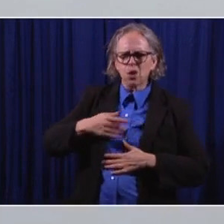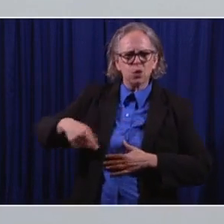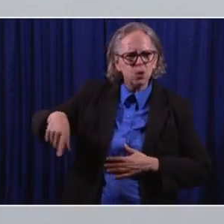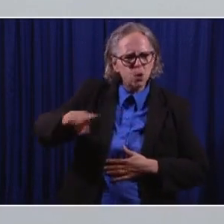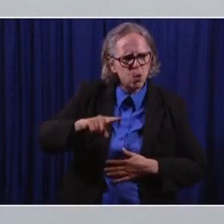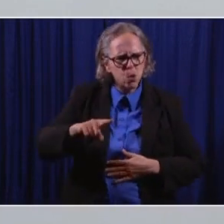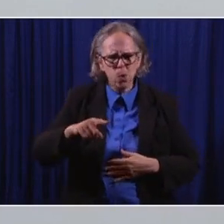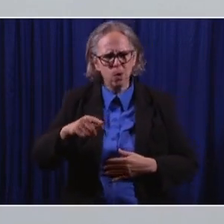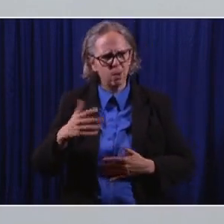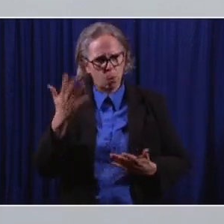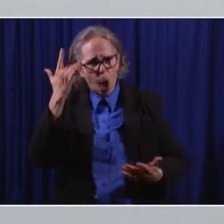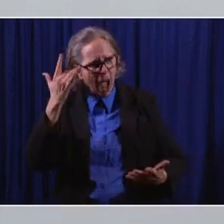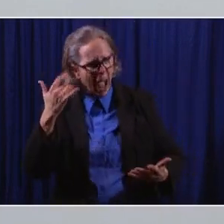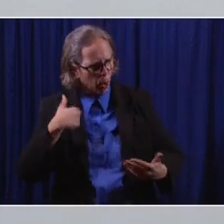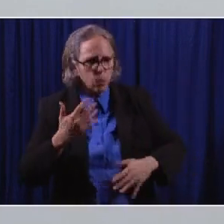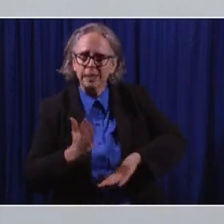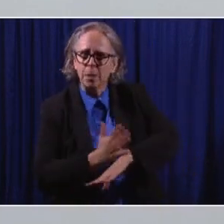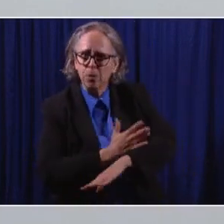And